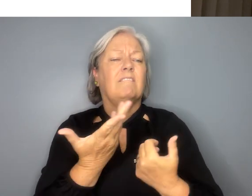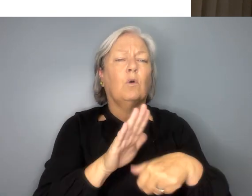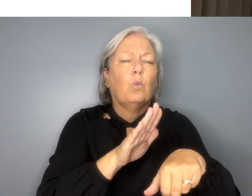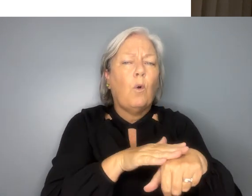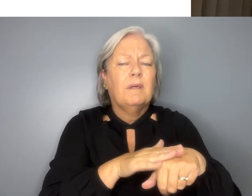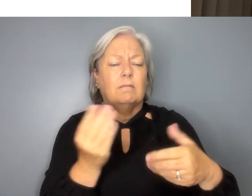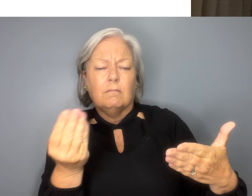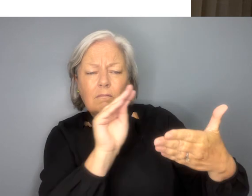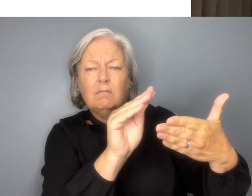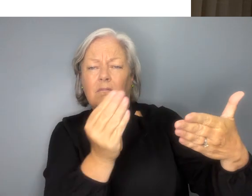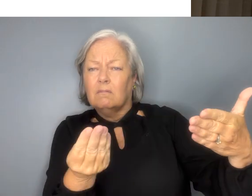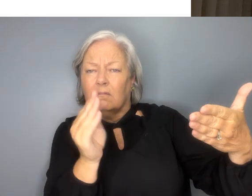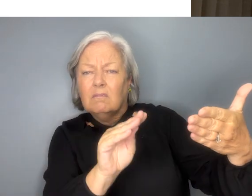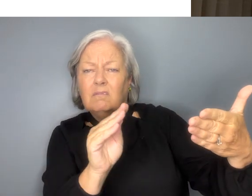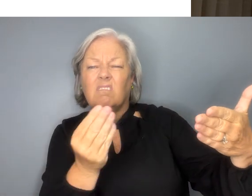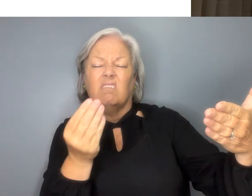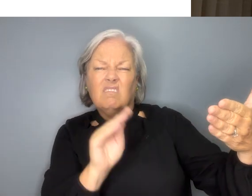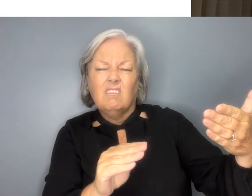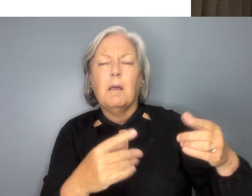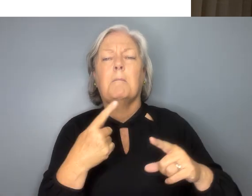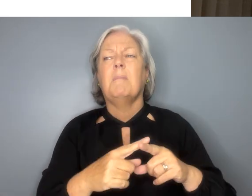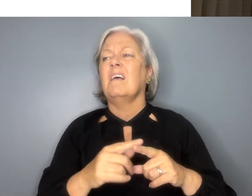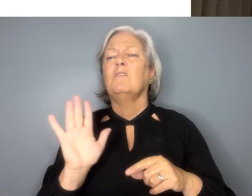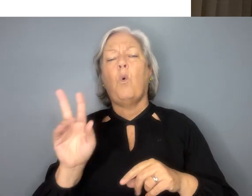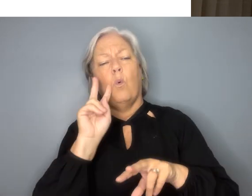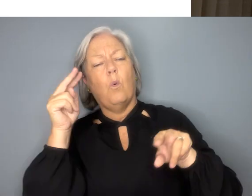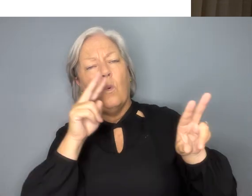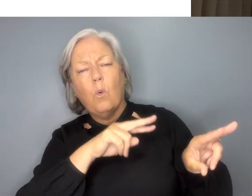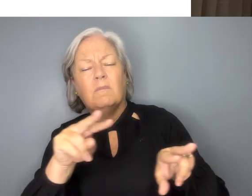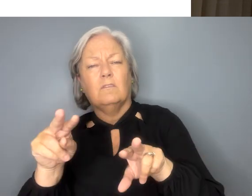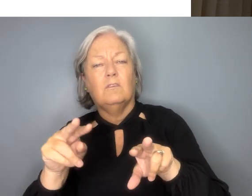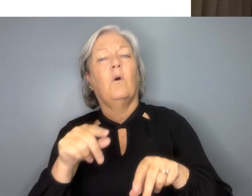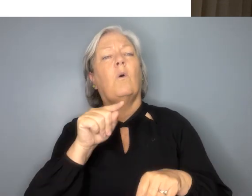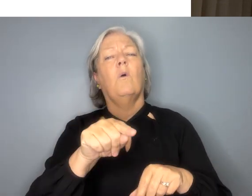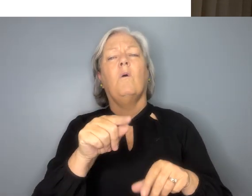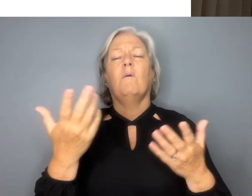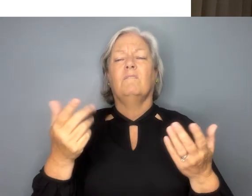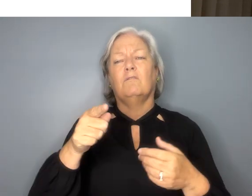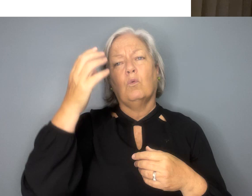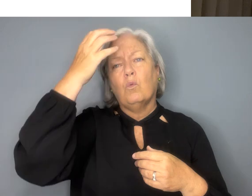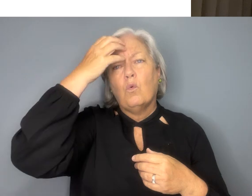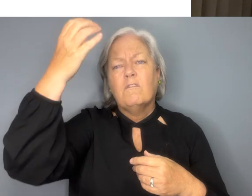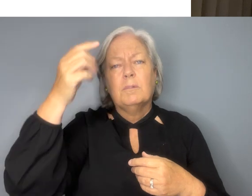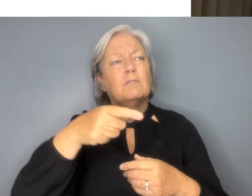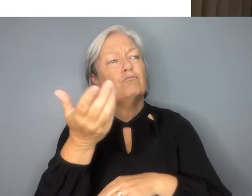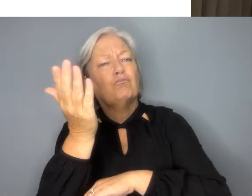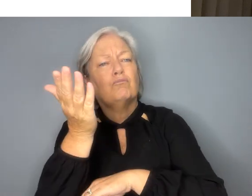several general comments and numerous concluding observations following the review of states parties.